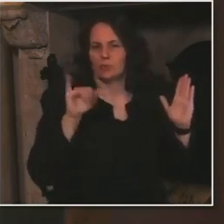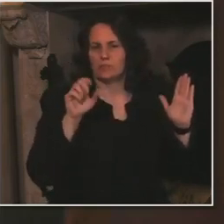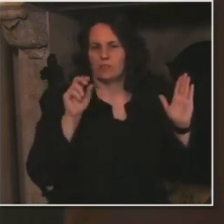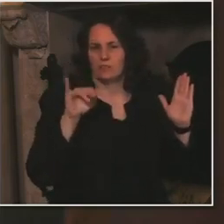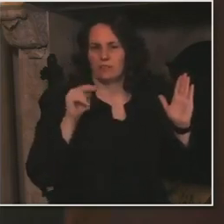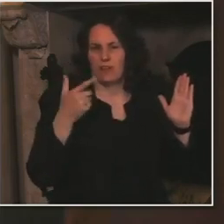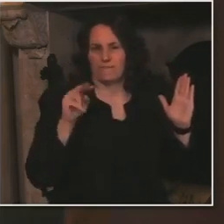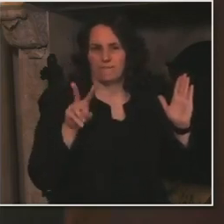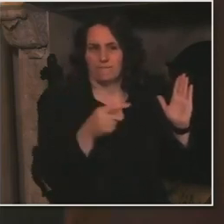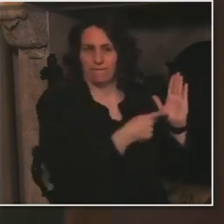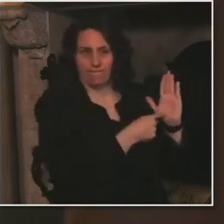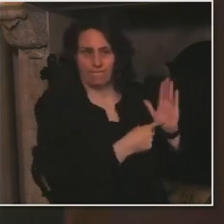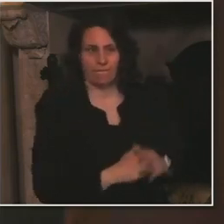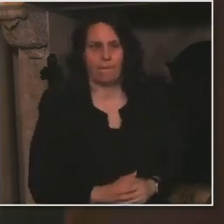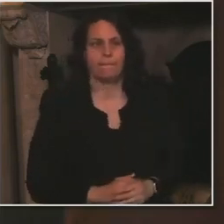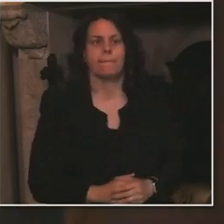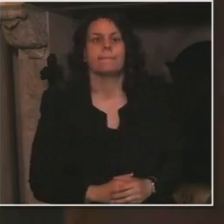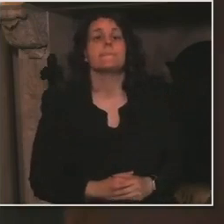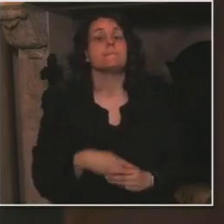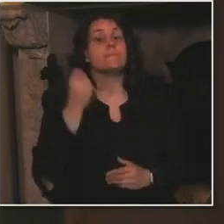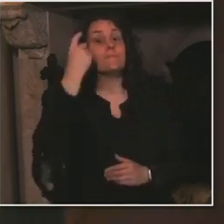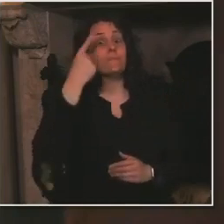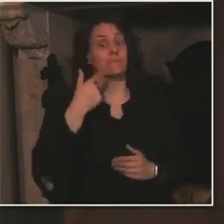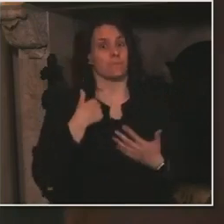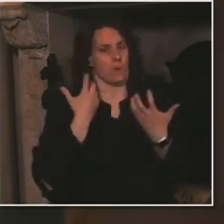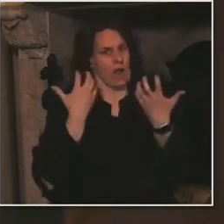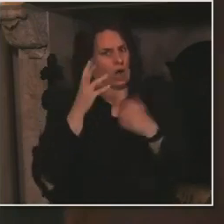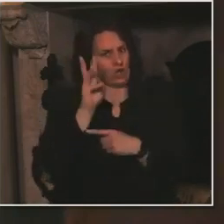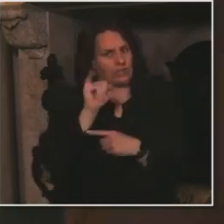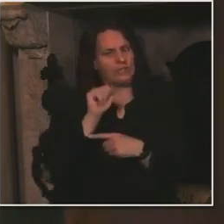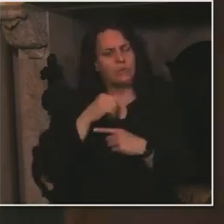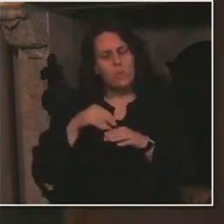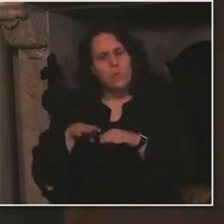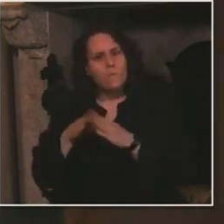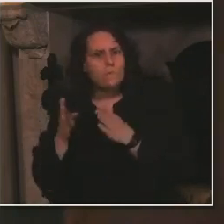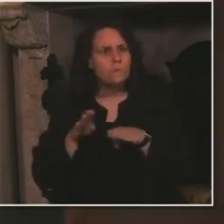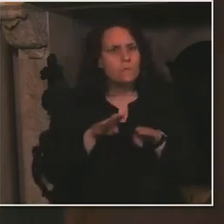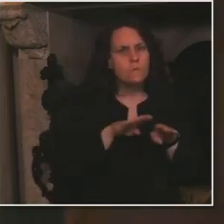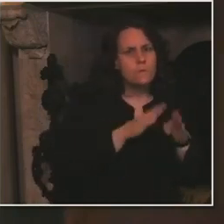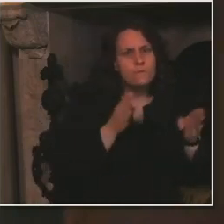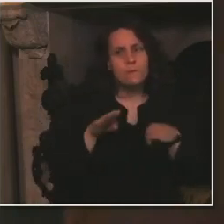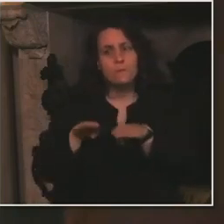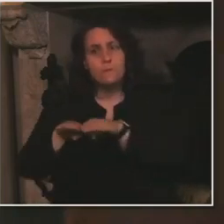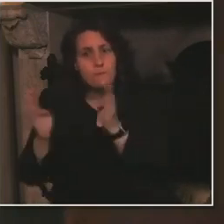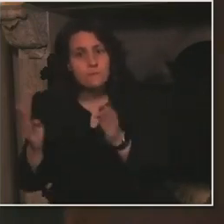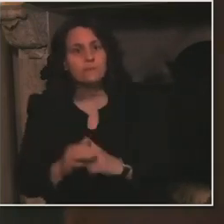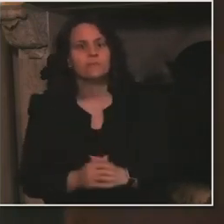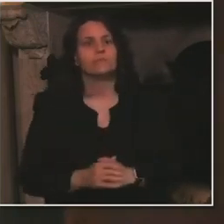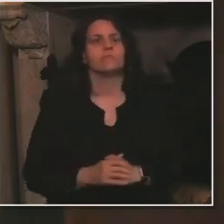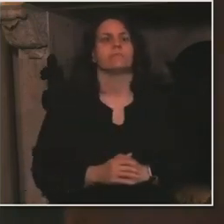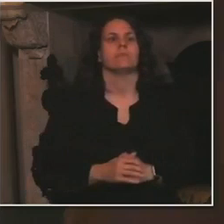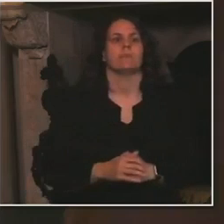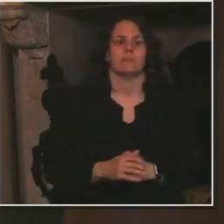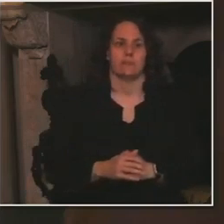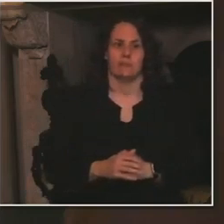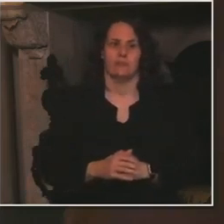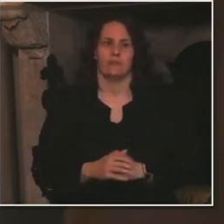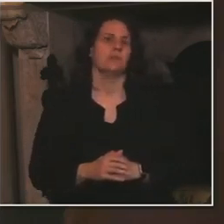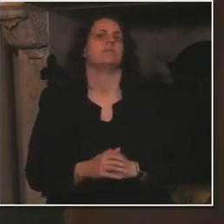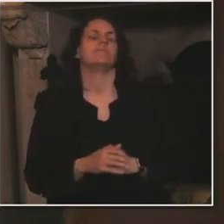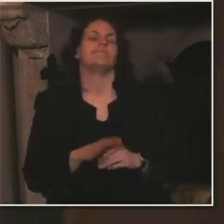the dial and phase our state open, we know we are asking you all to make significant sacrifices. We have an obligation to share